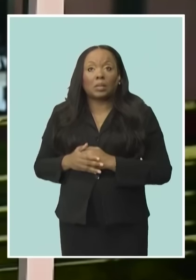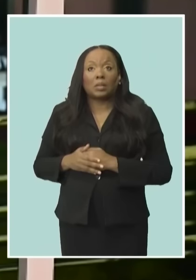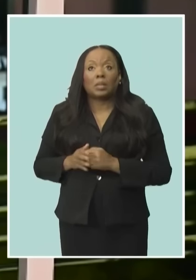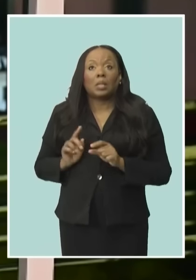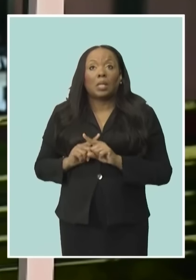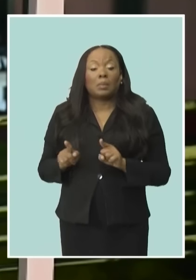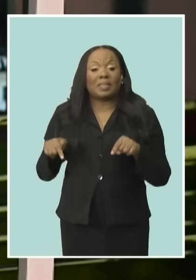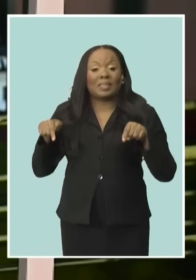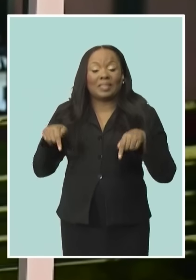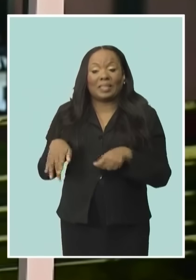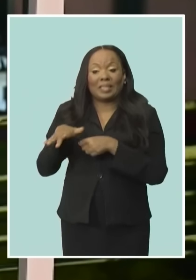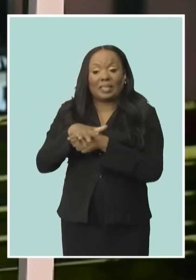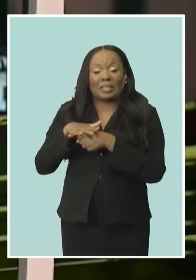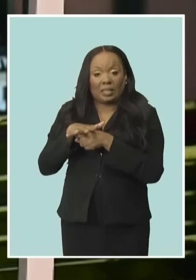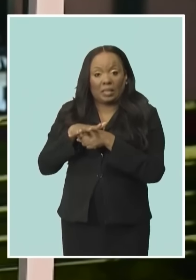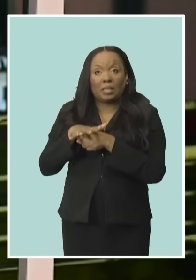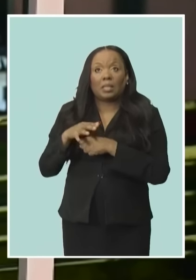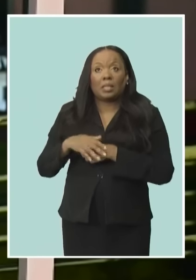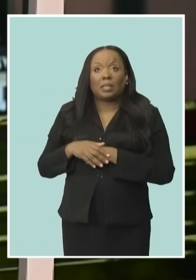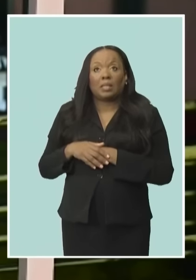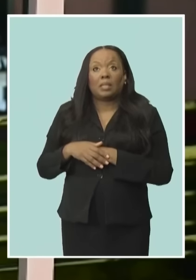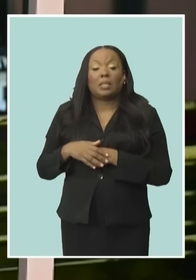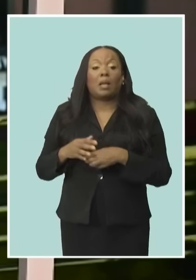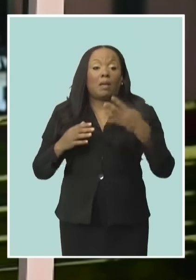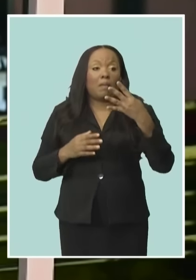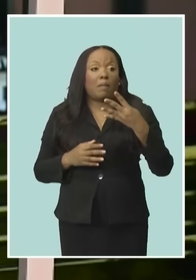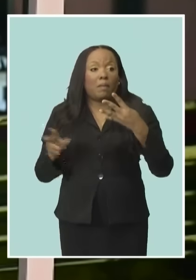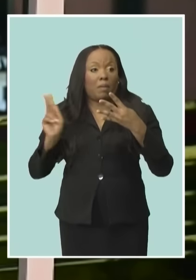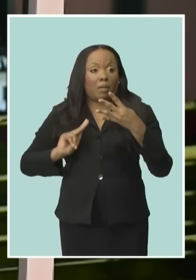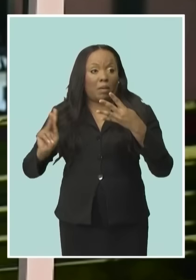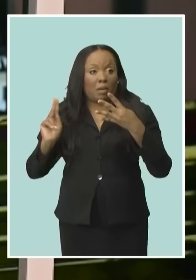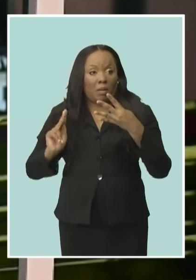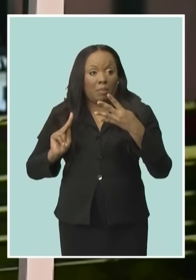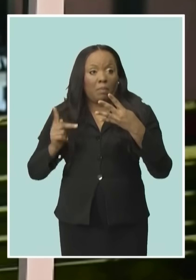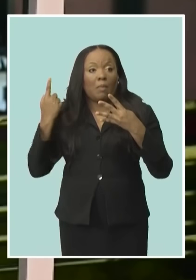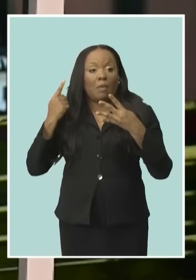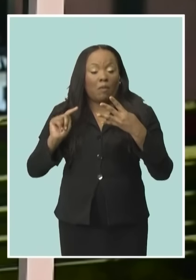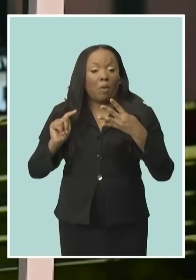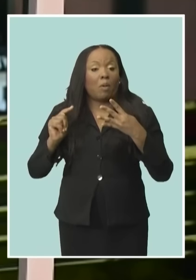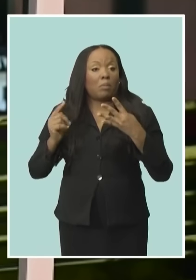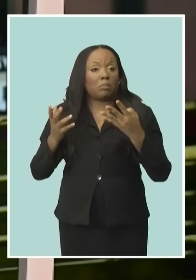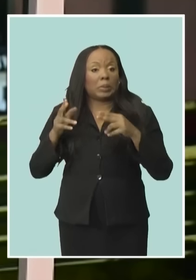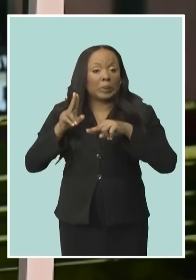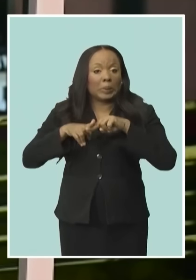in particular, there are 4 candidates vying for this particular seat.